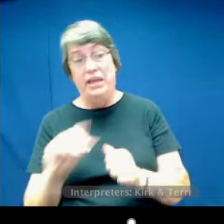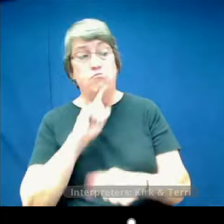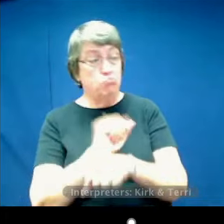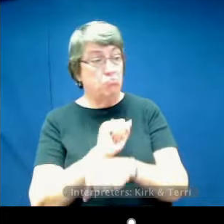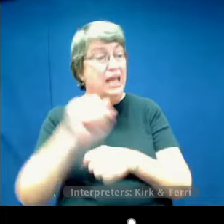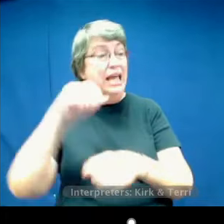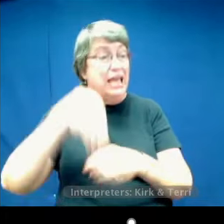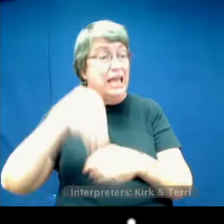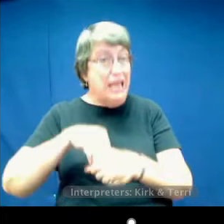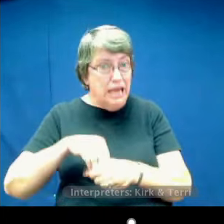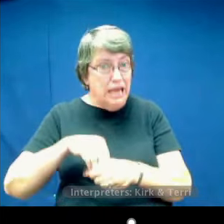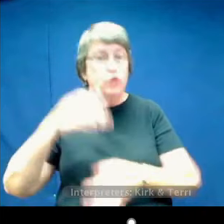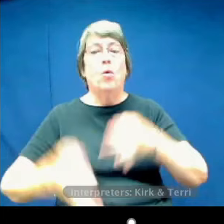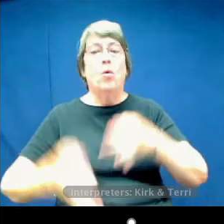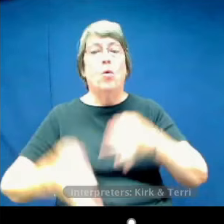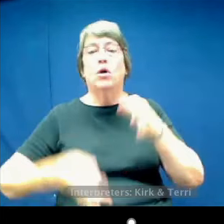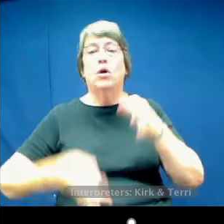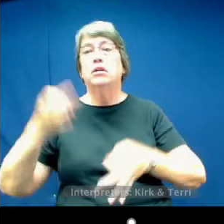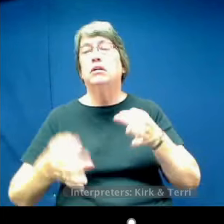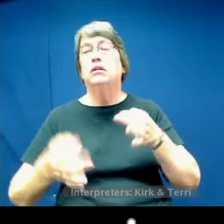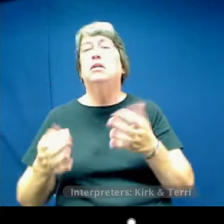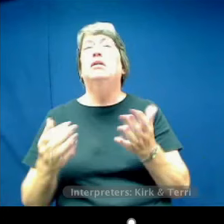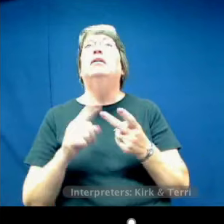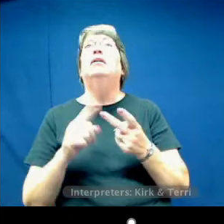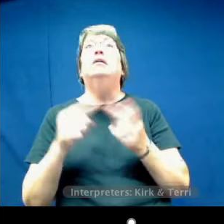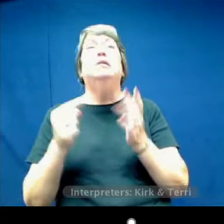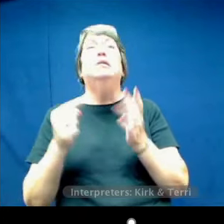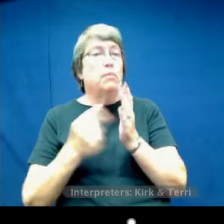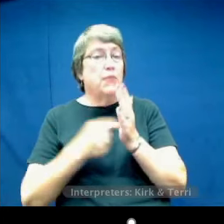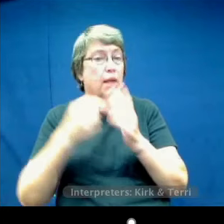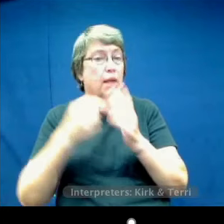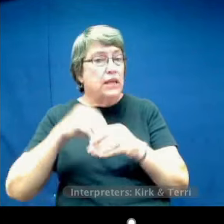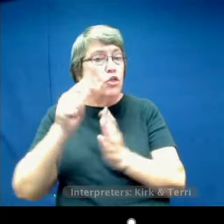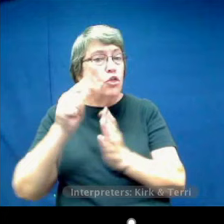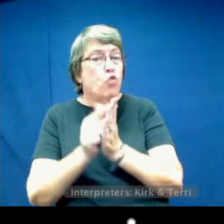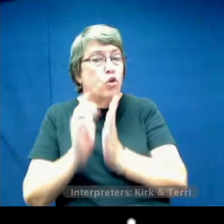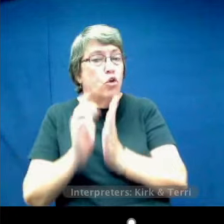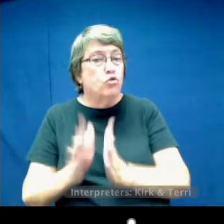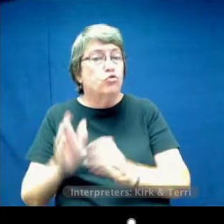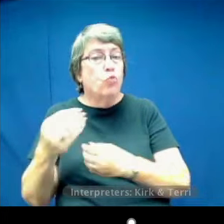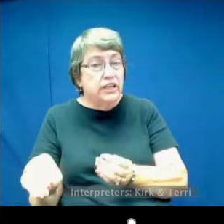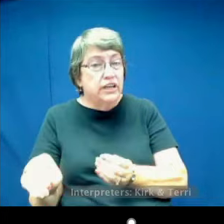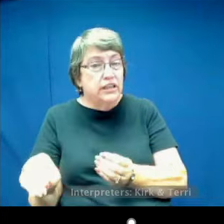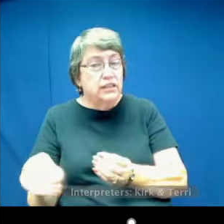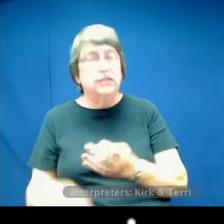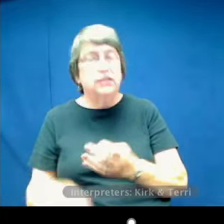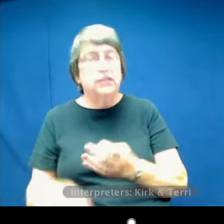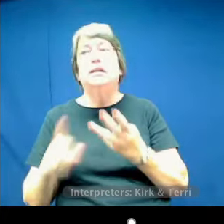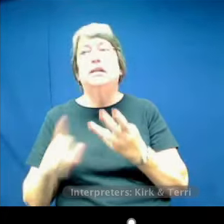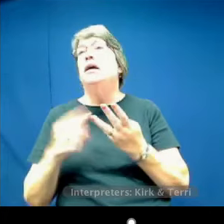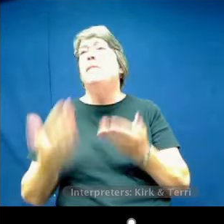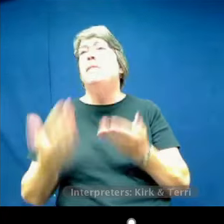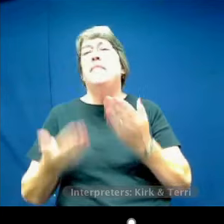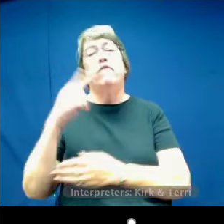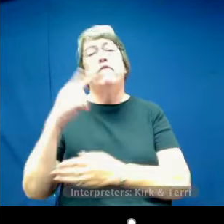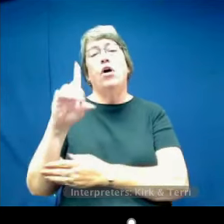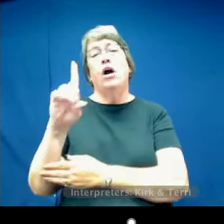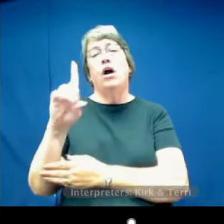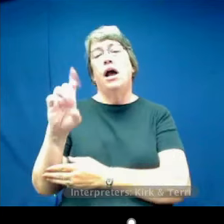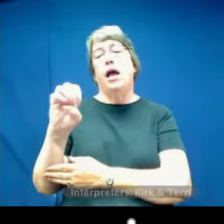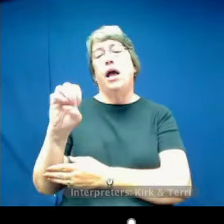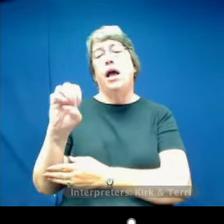of it, as I mentioned, happens in the law office. You might interpret a deposition. You might interpret